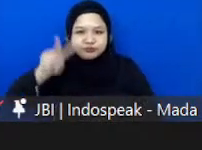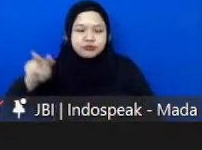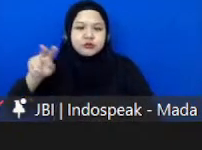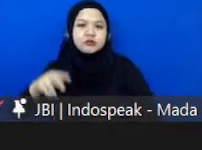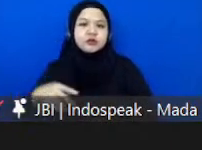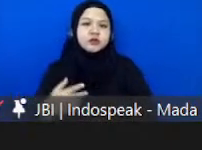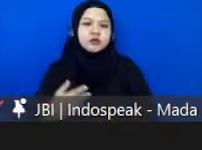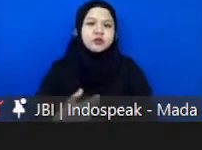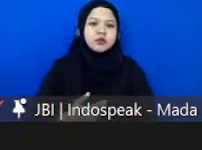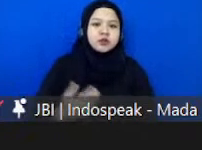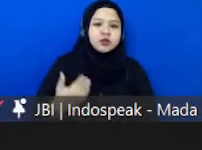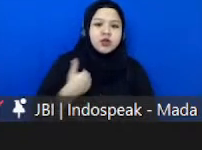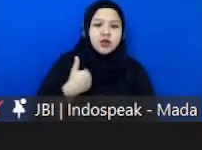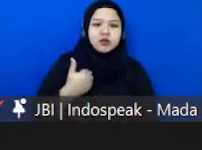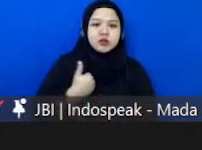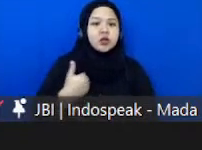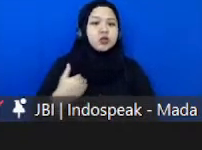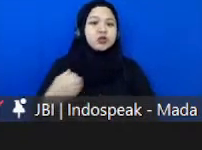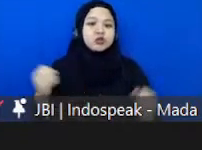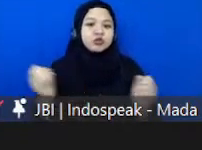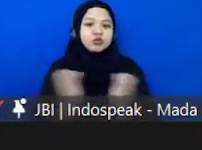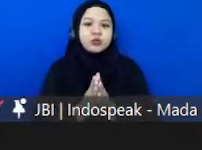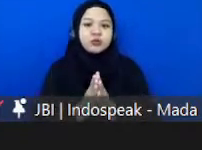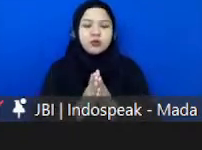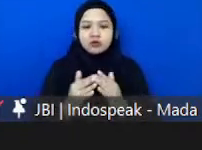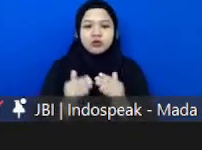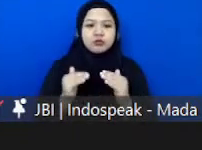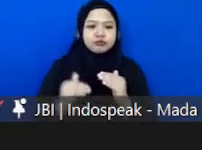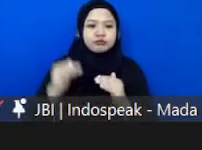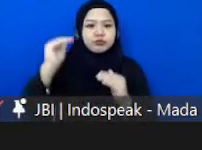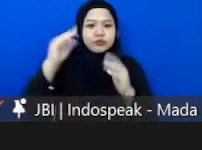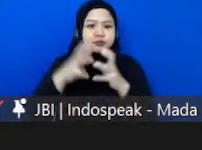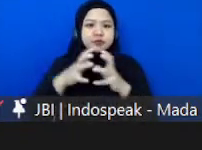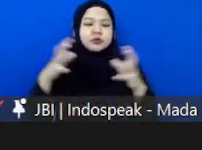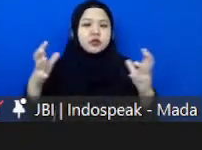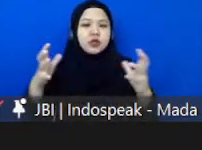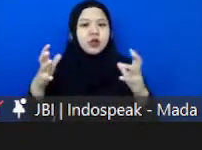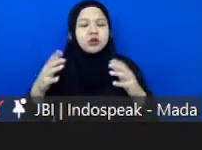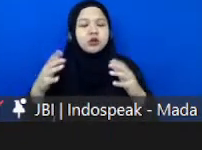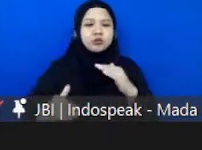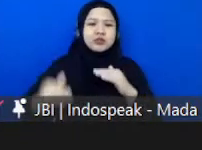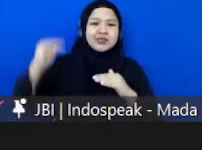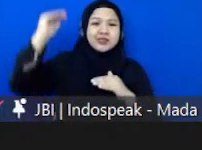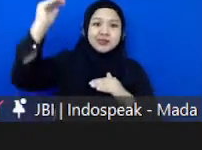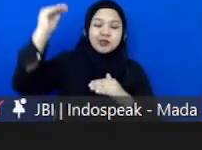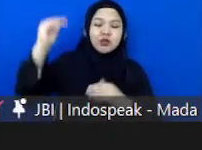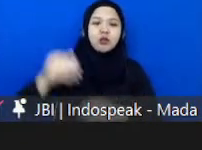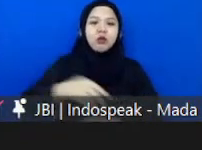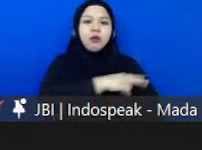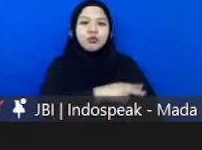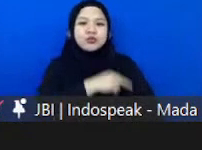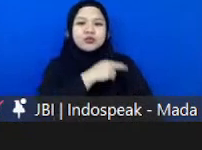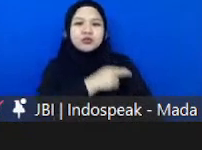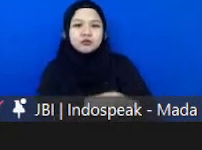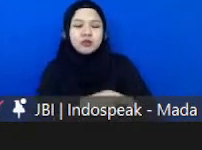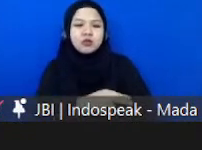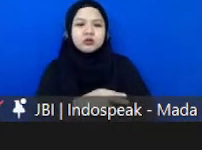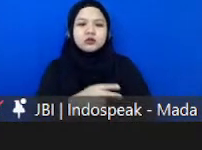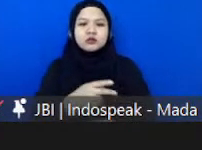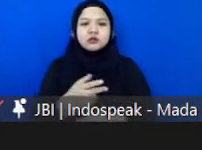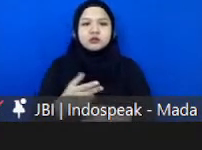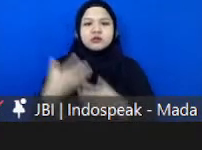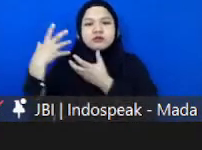cases where the number of self-quarantine patients are very high, Puskesmas are burdened with